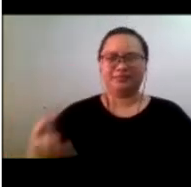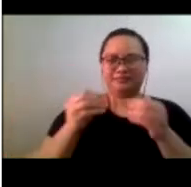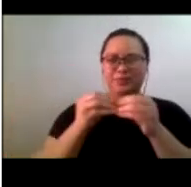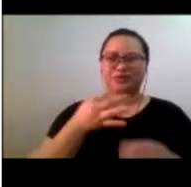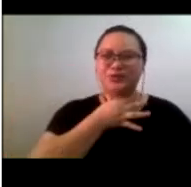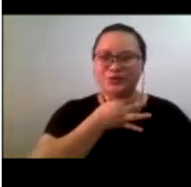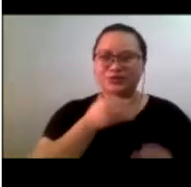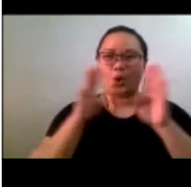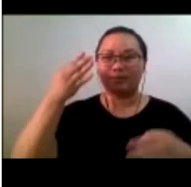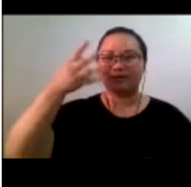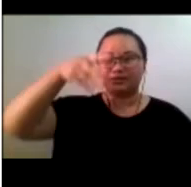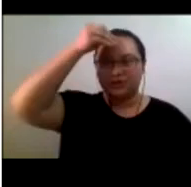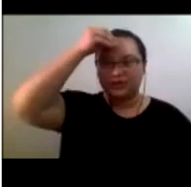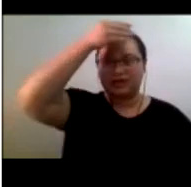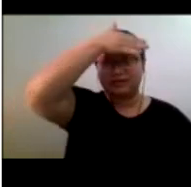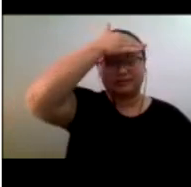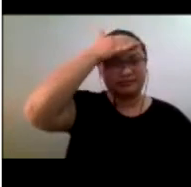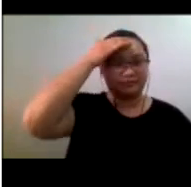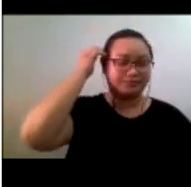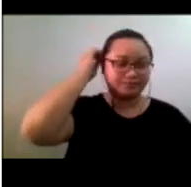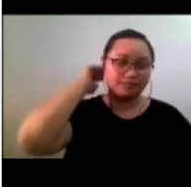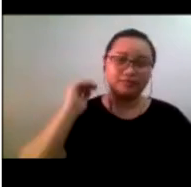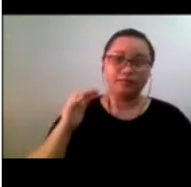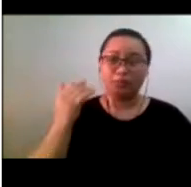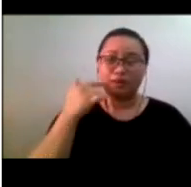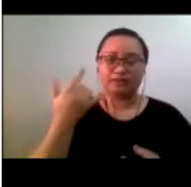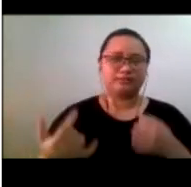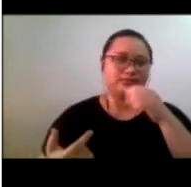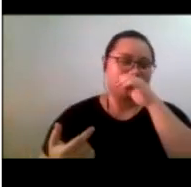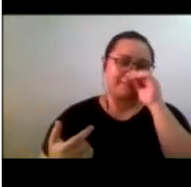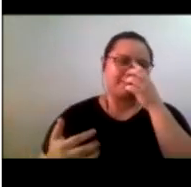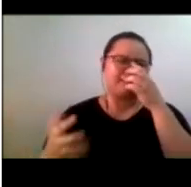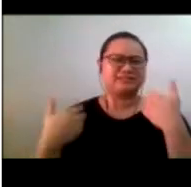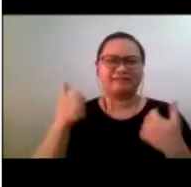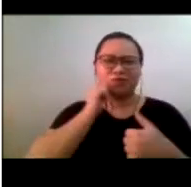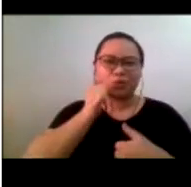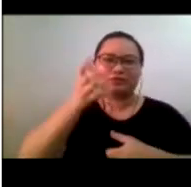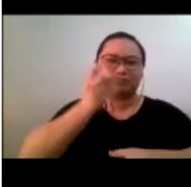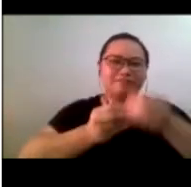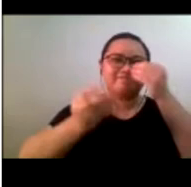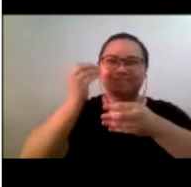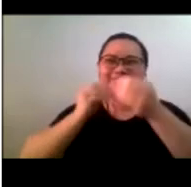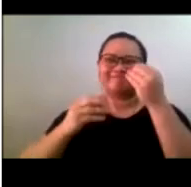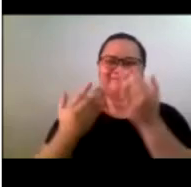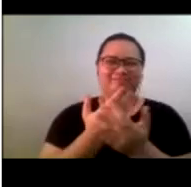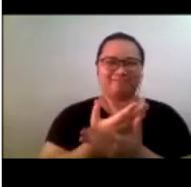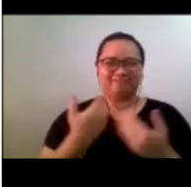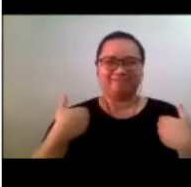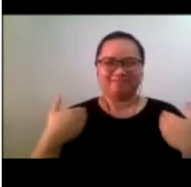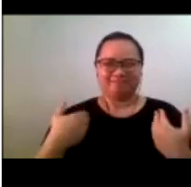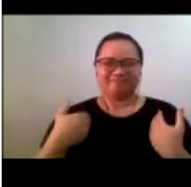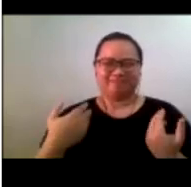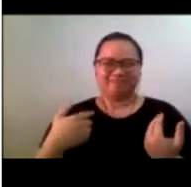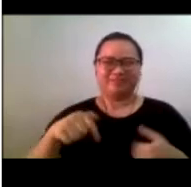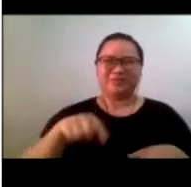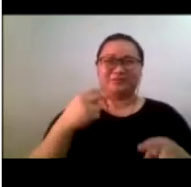learn. And I realized, and this was back in the day where we could still do face-to-face and we